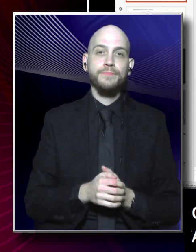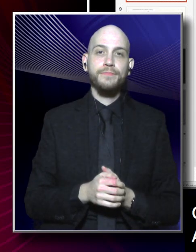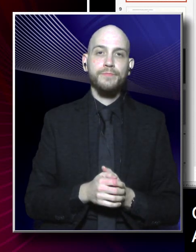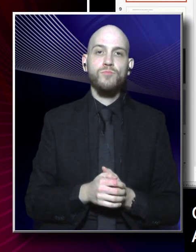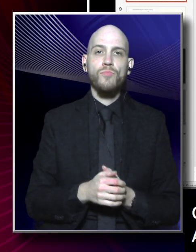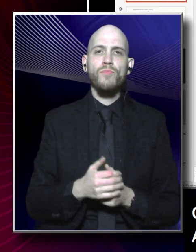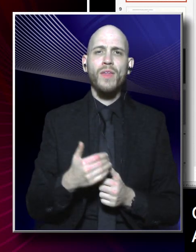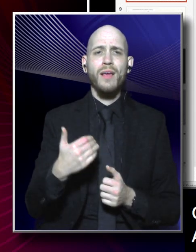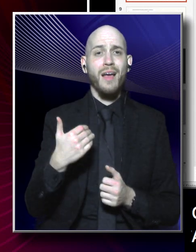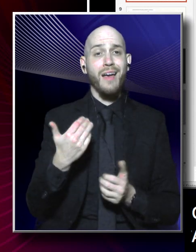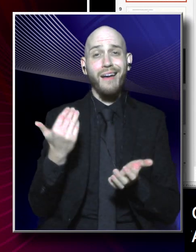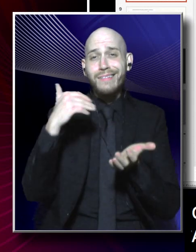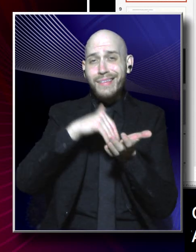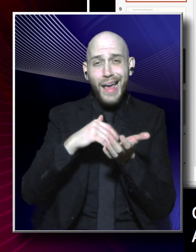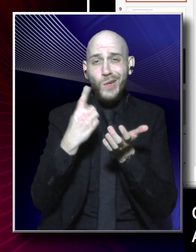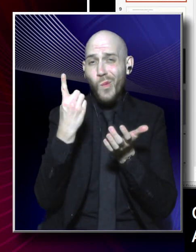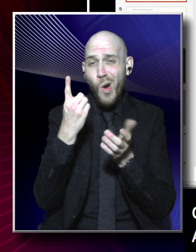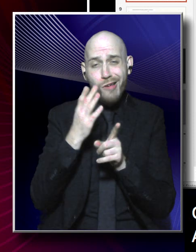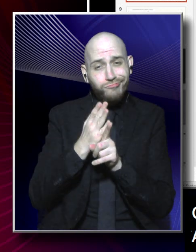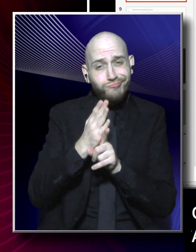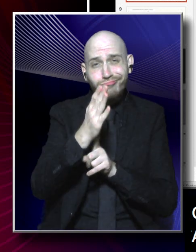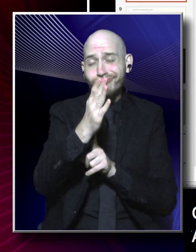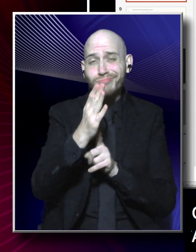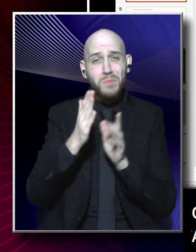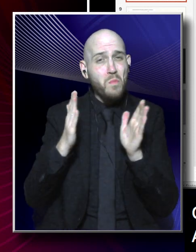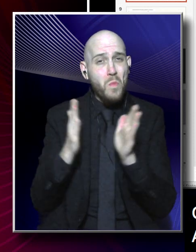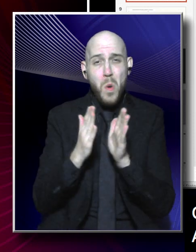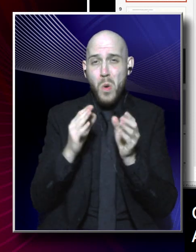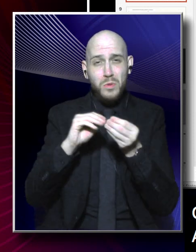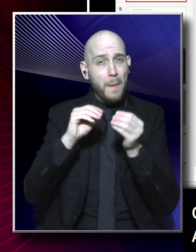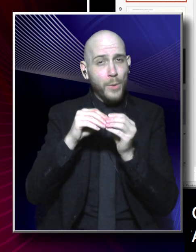in count, and so we had no score.